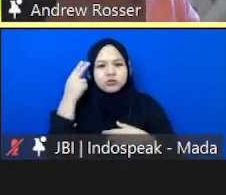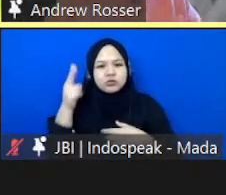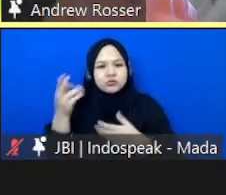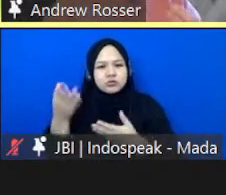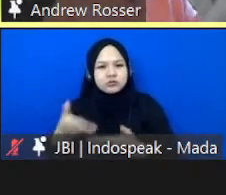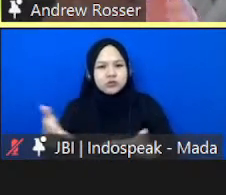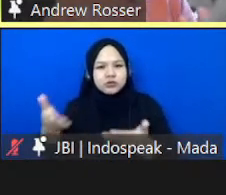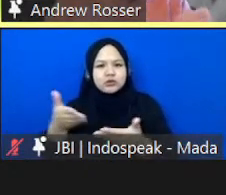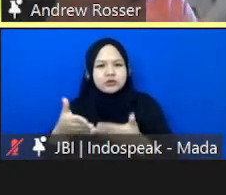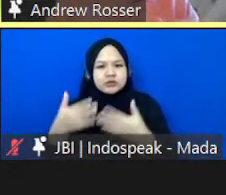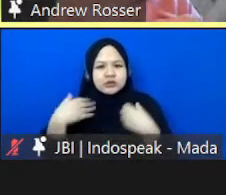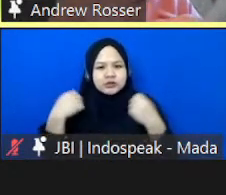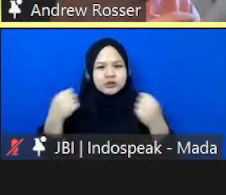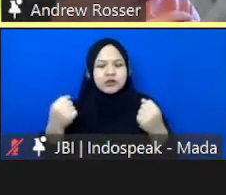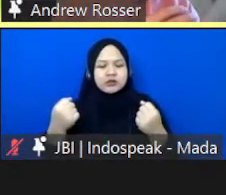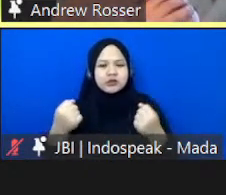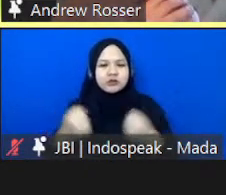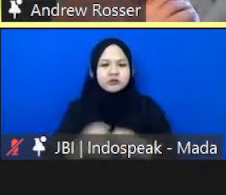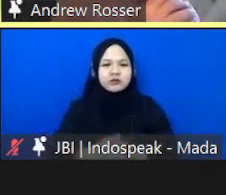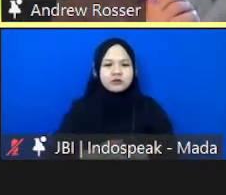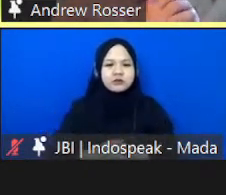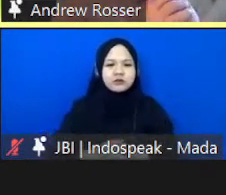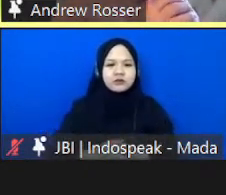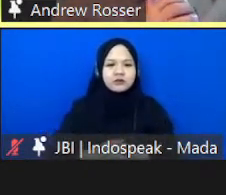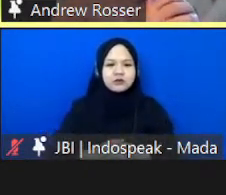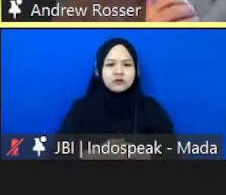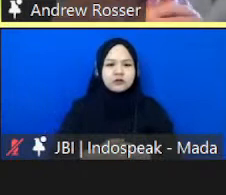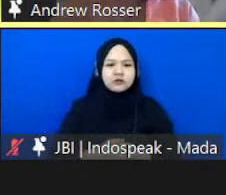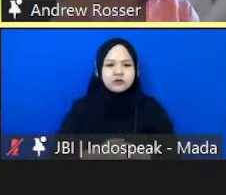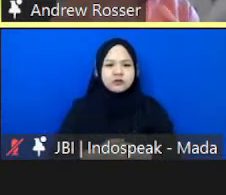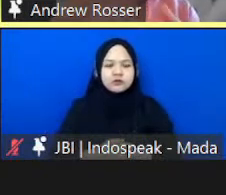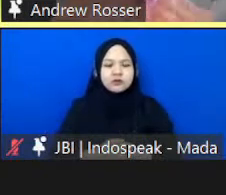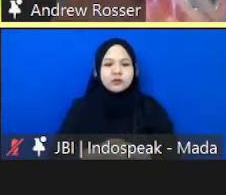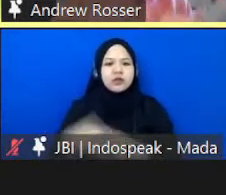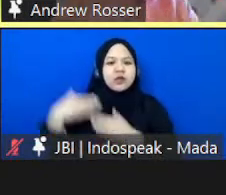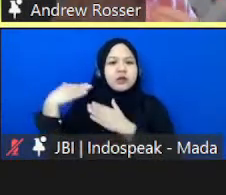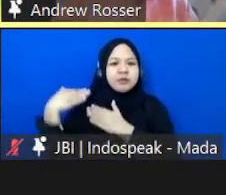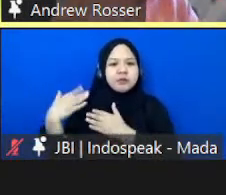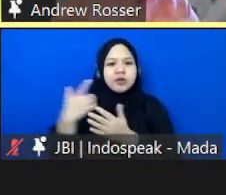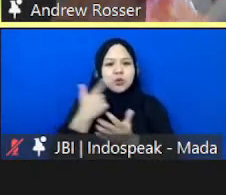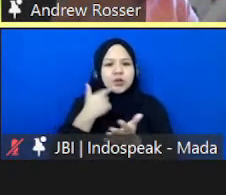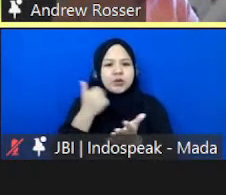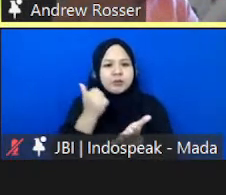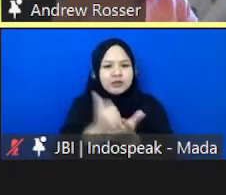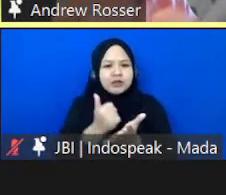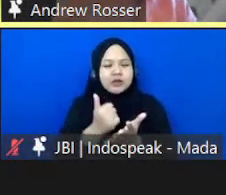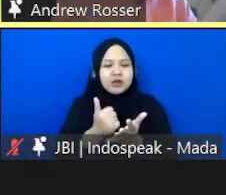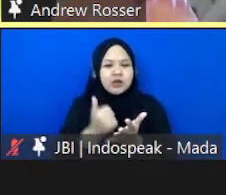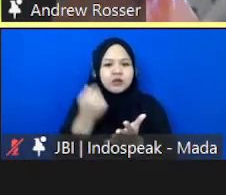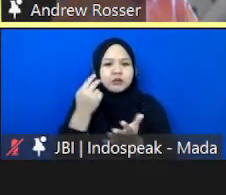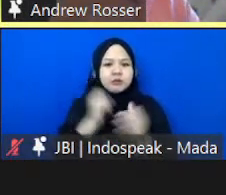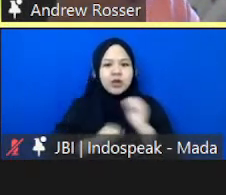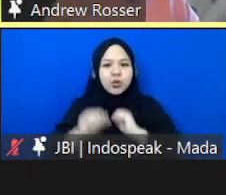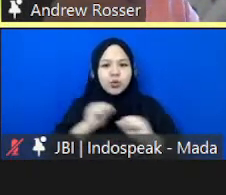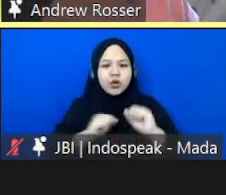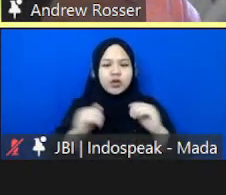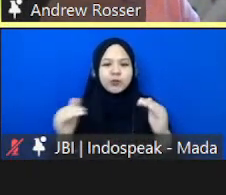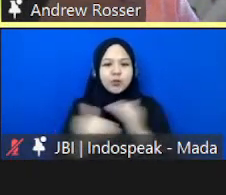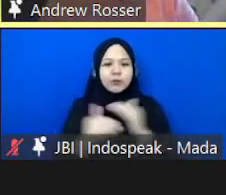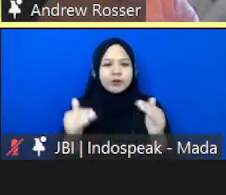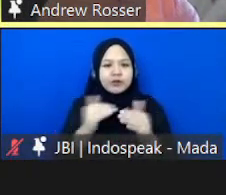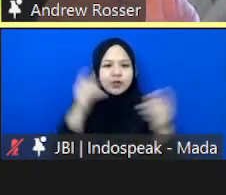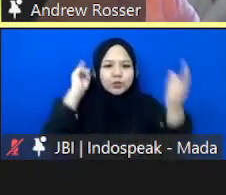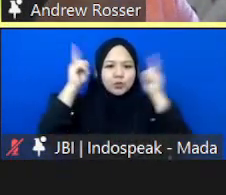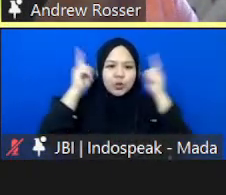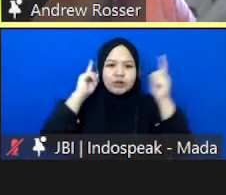reflecting the fact that the former type of reform has created new stakeholders, altering electoral and mobilisational politics, whereas the